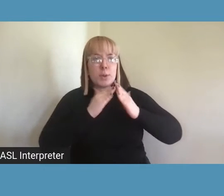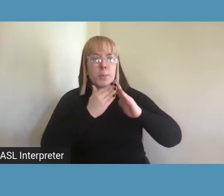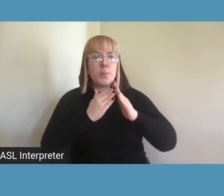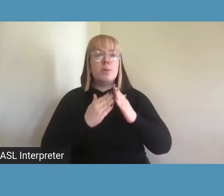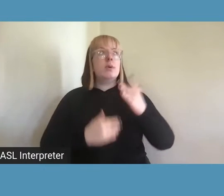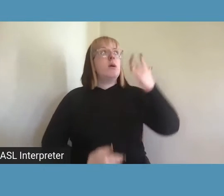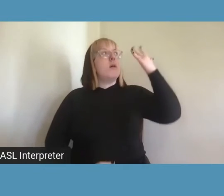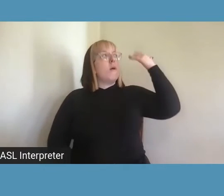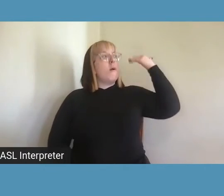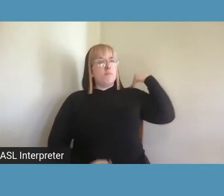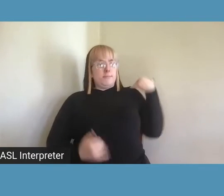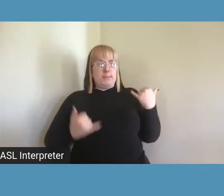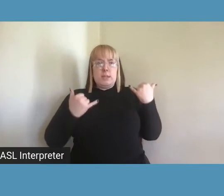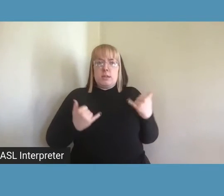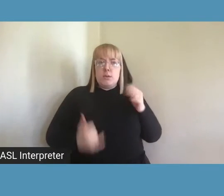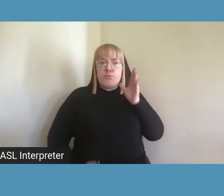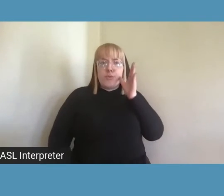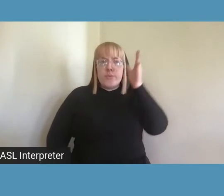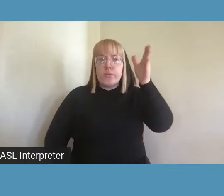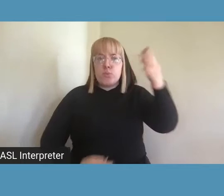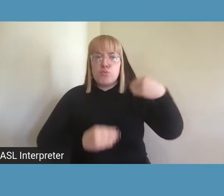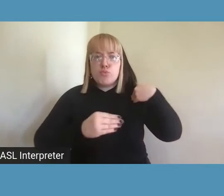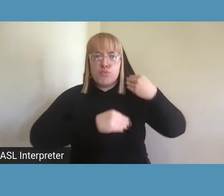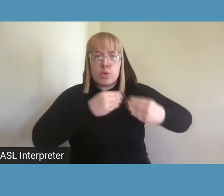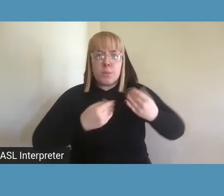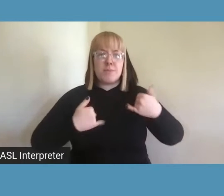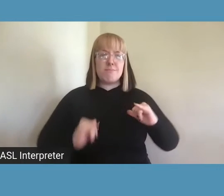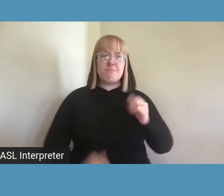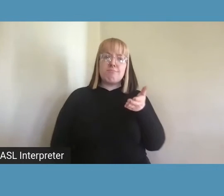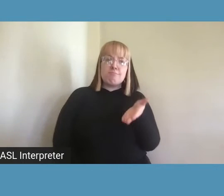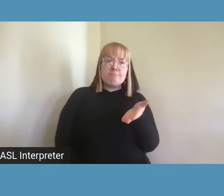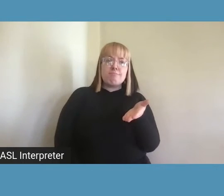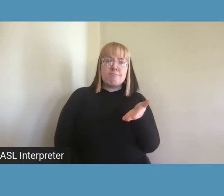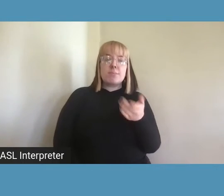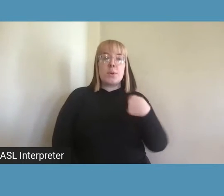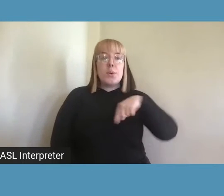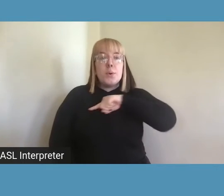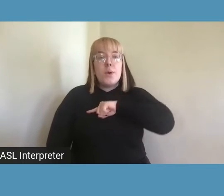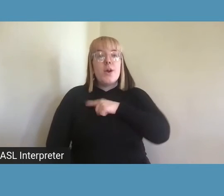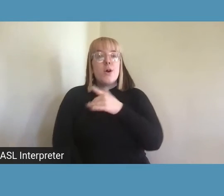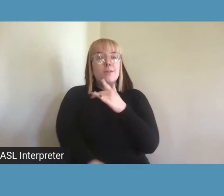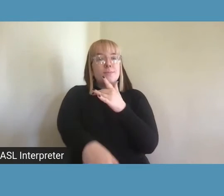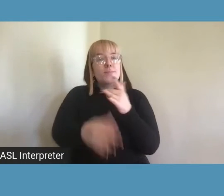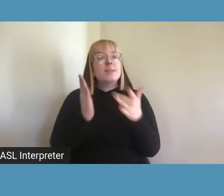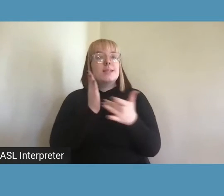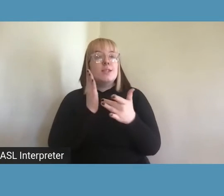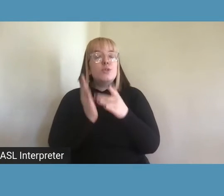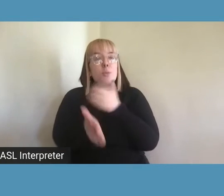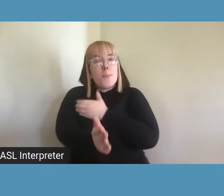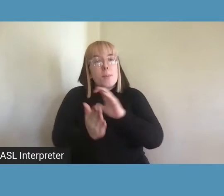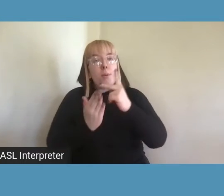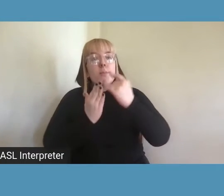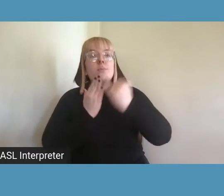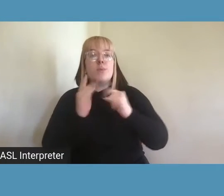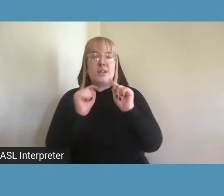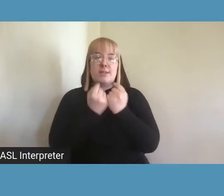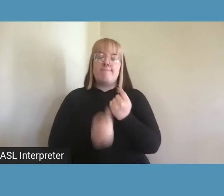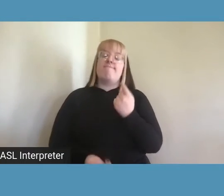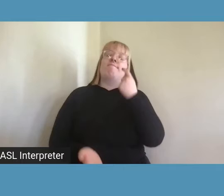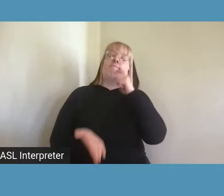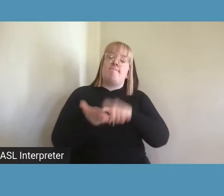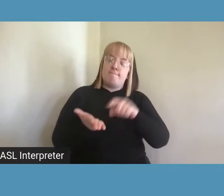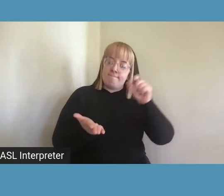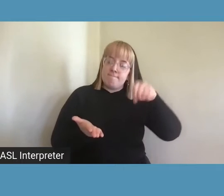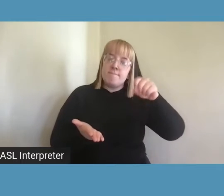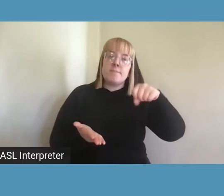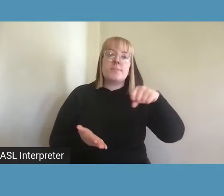past and present, as well as future generations. We, the Digital Empowerment Project team, recognize that our